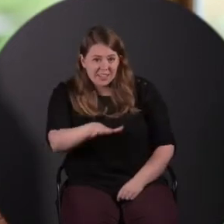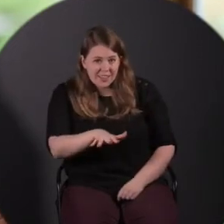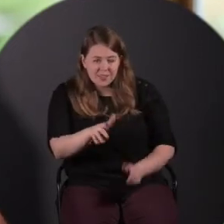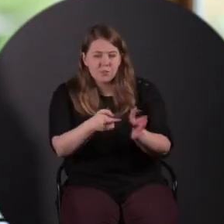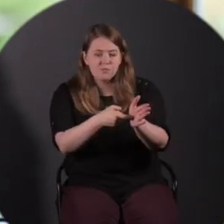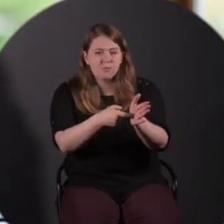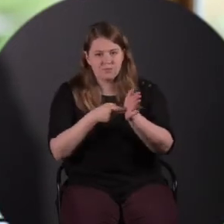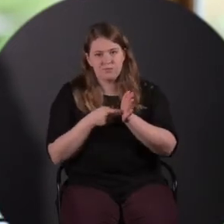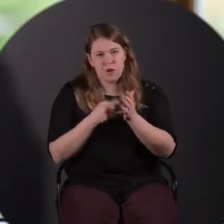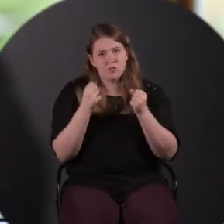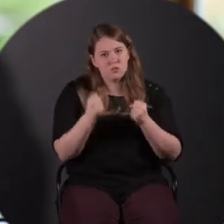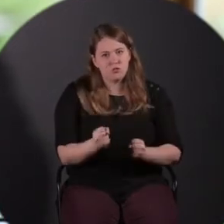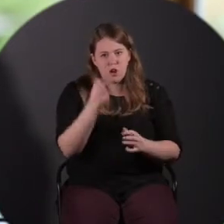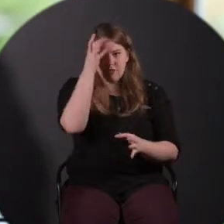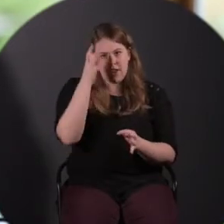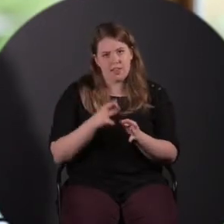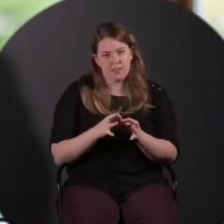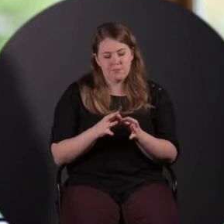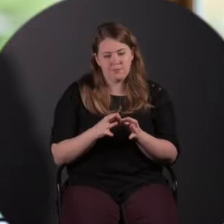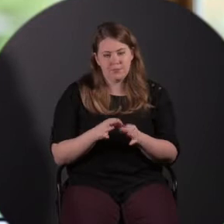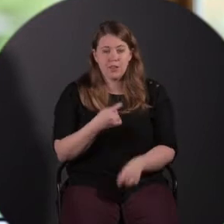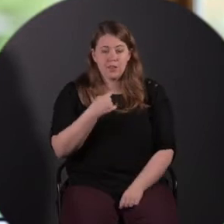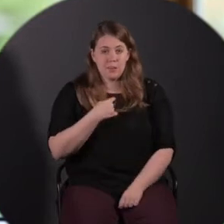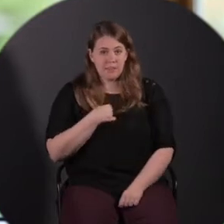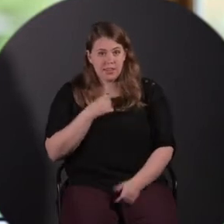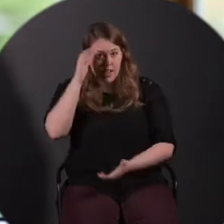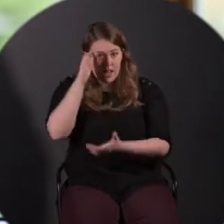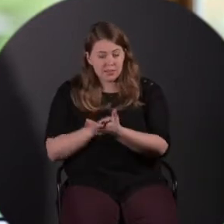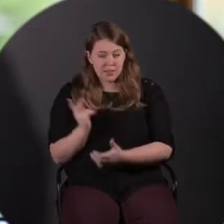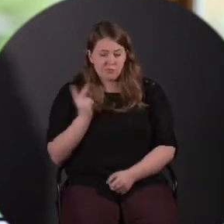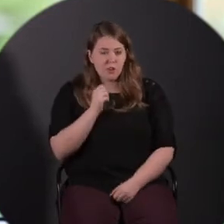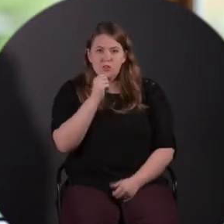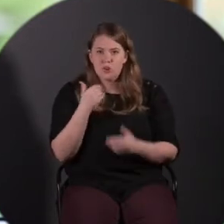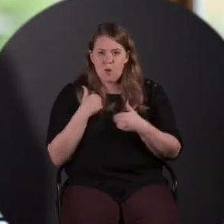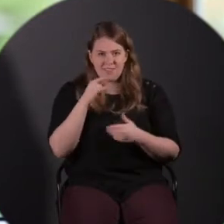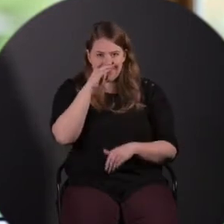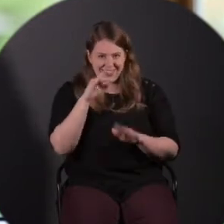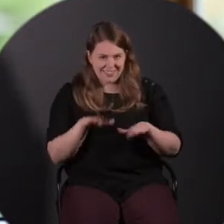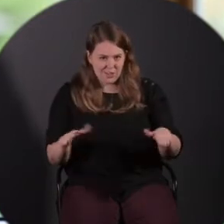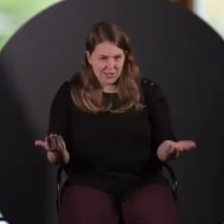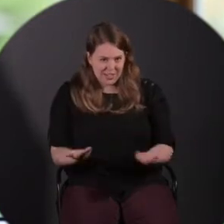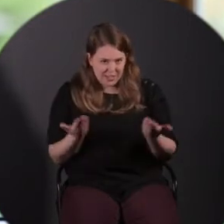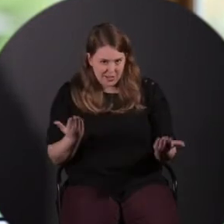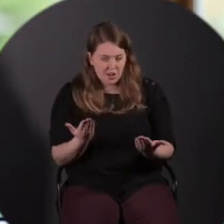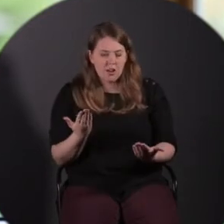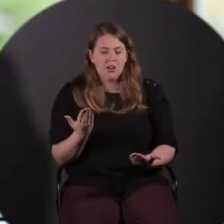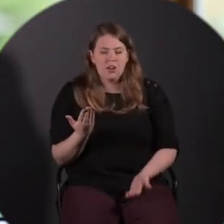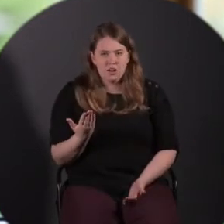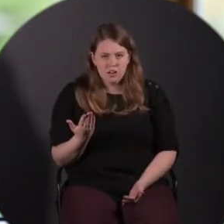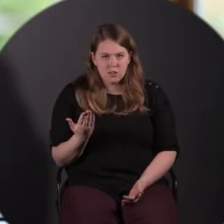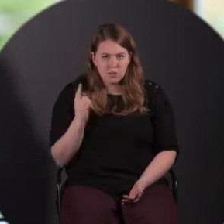faith. Listen, my husband and I don't have kids at home, but I'm a major people person, and I can only handle so